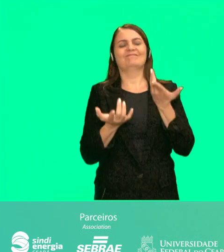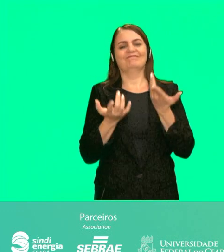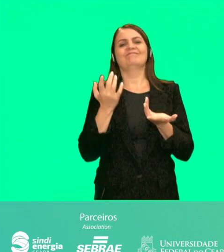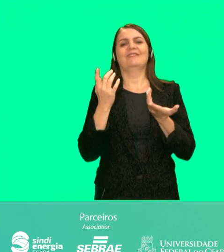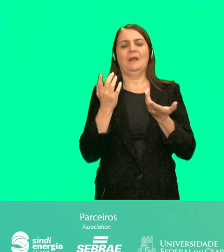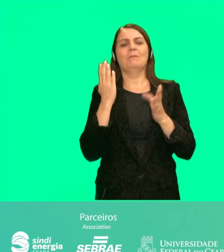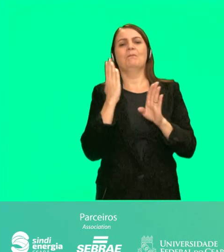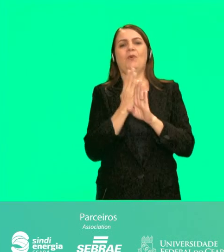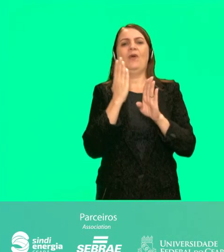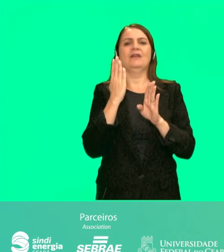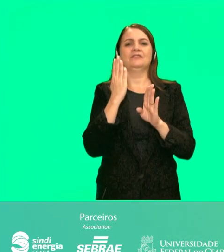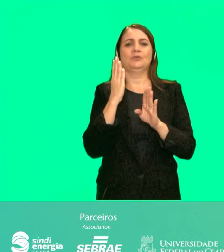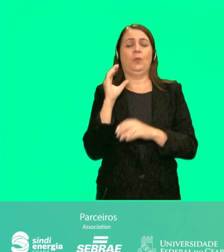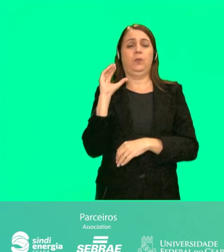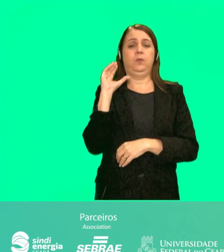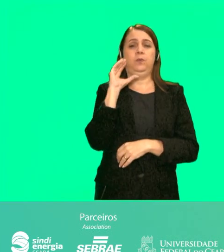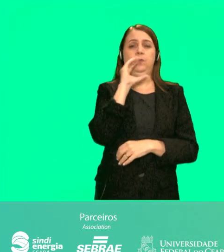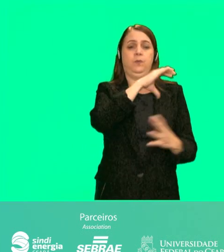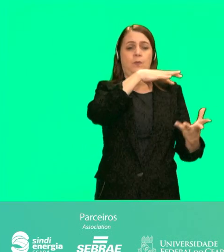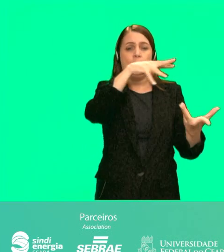clearly effects of global warming.